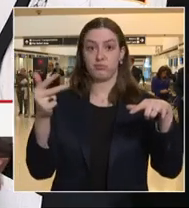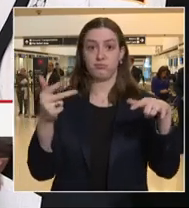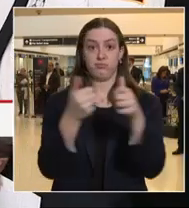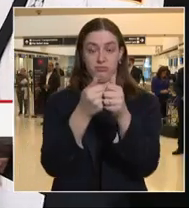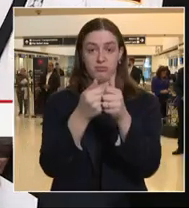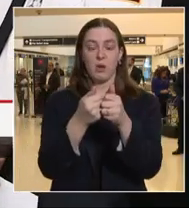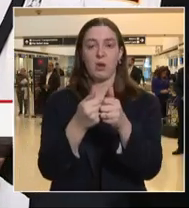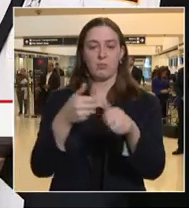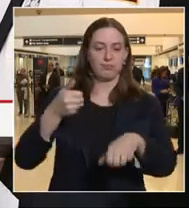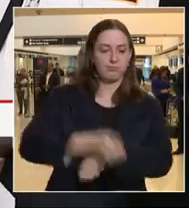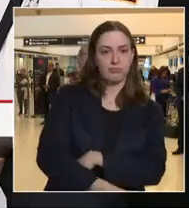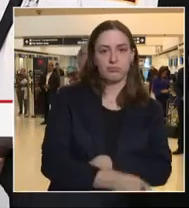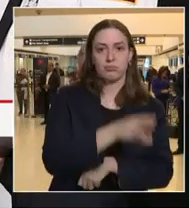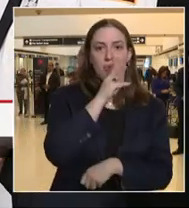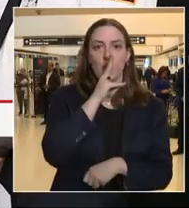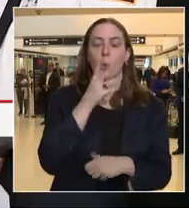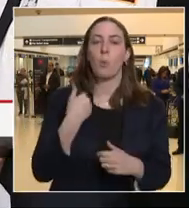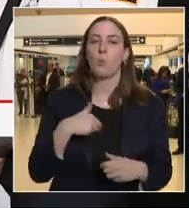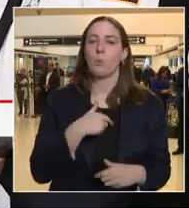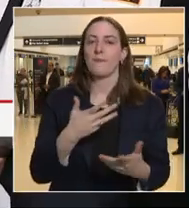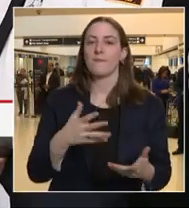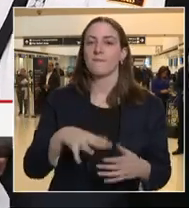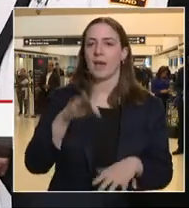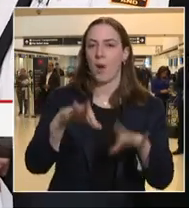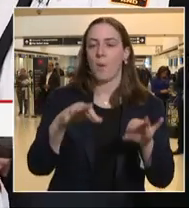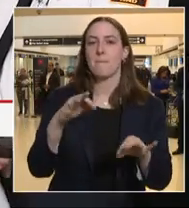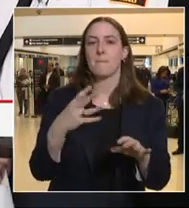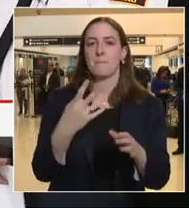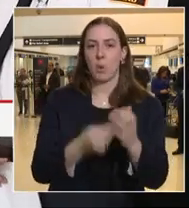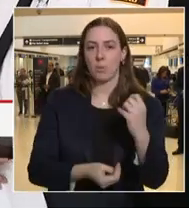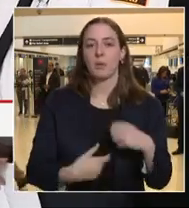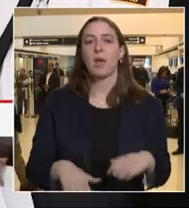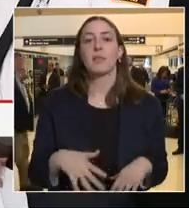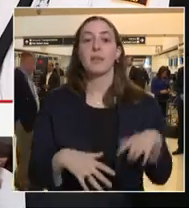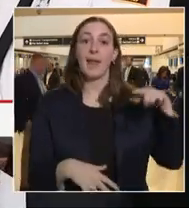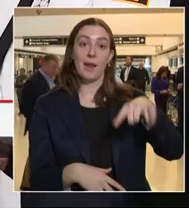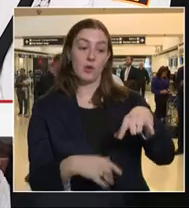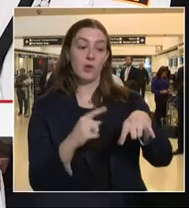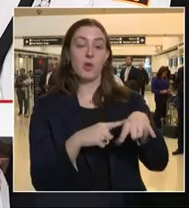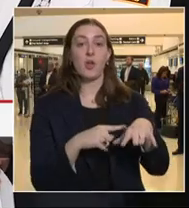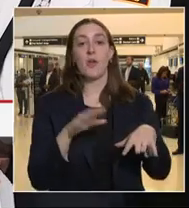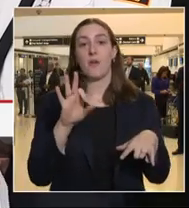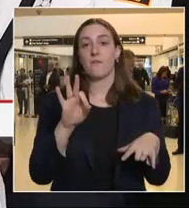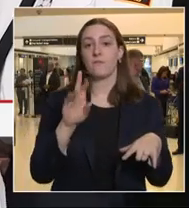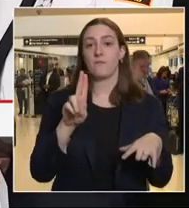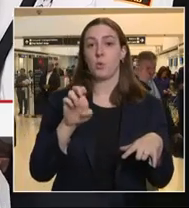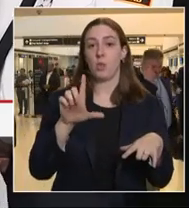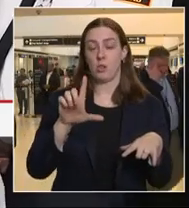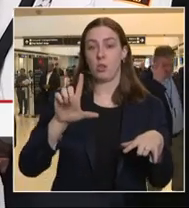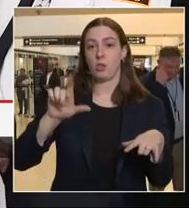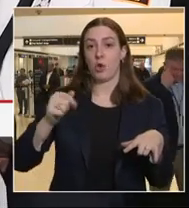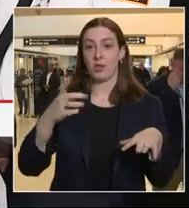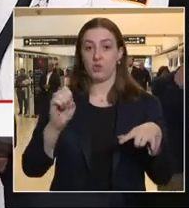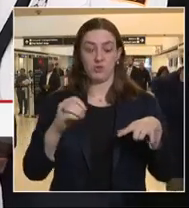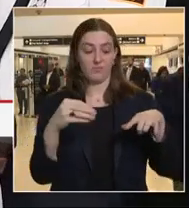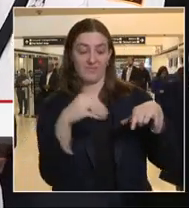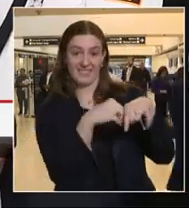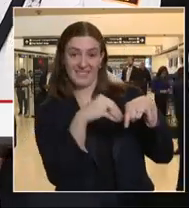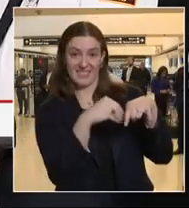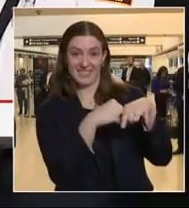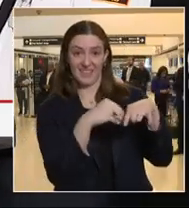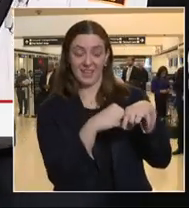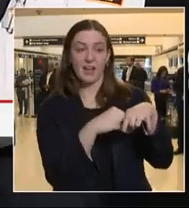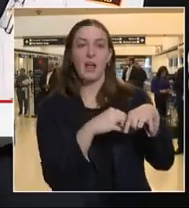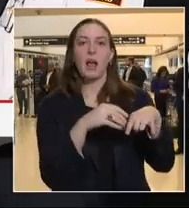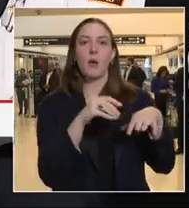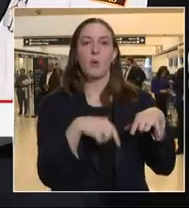American Airline plane was inverted. It's been located in 3 different sections. It's